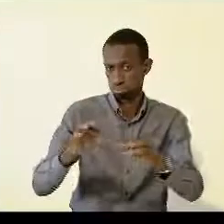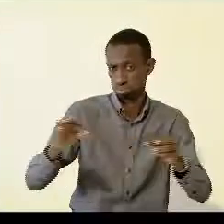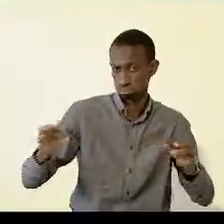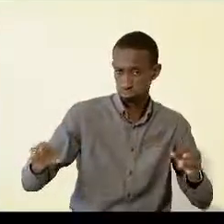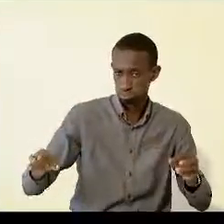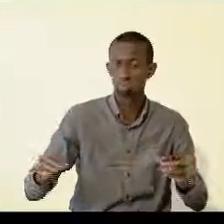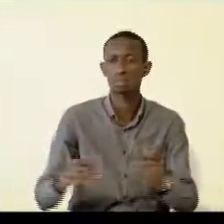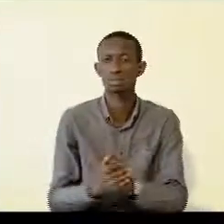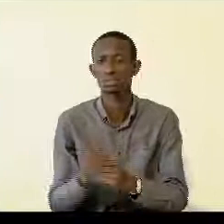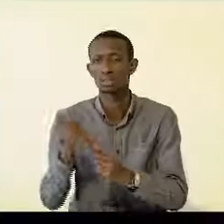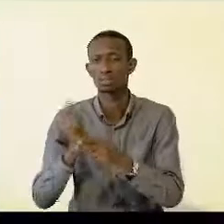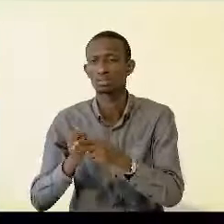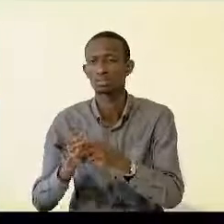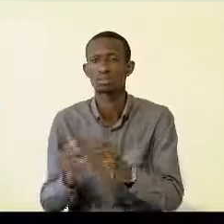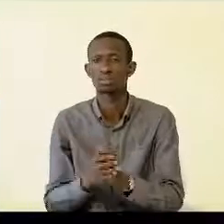is